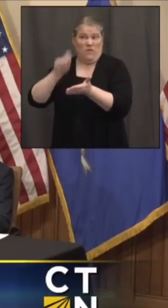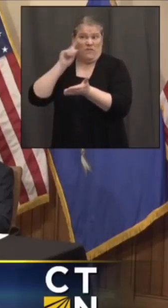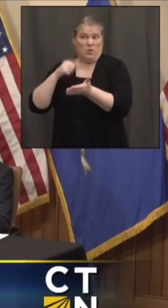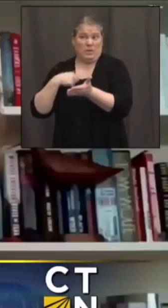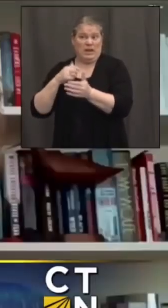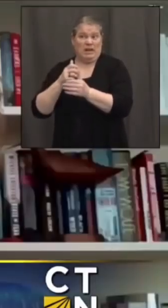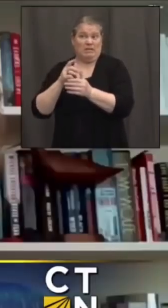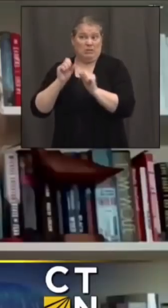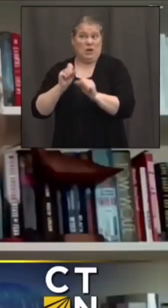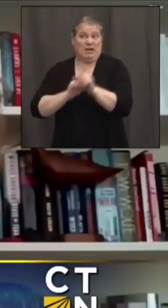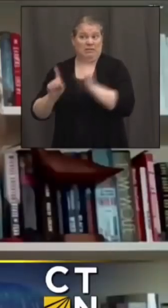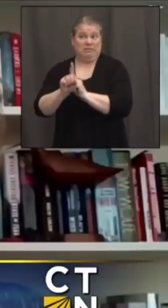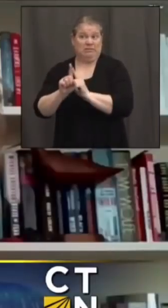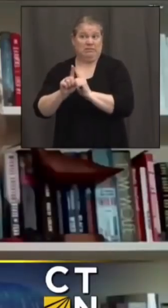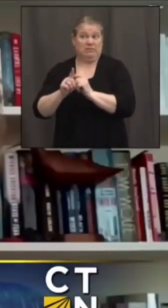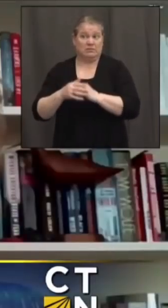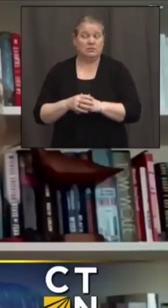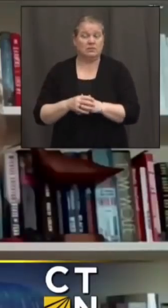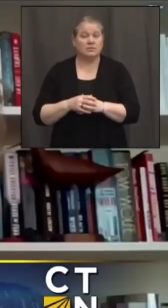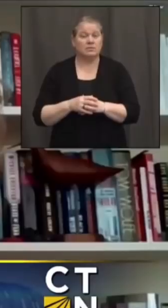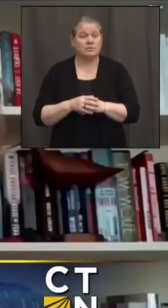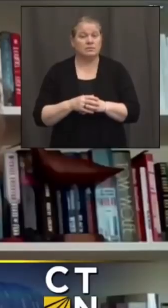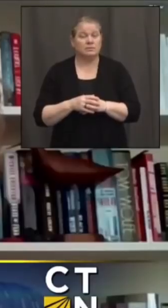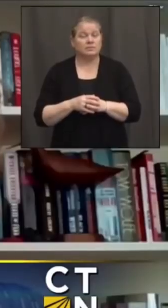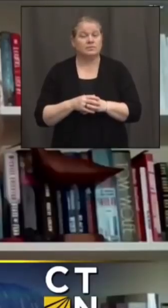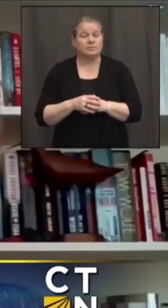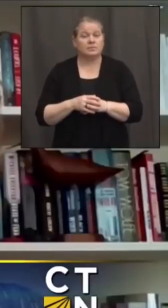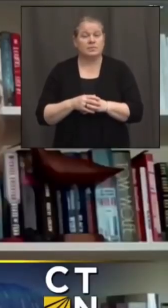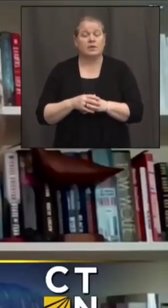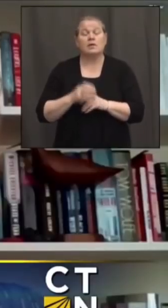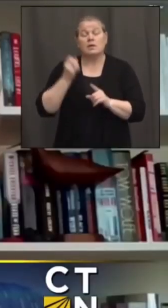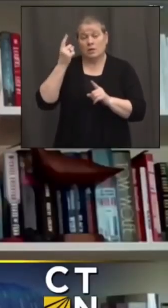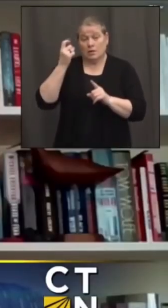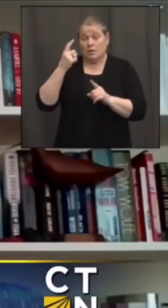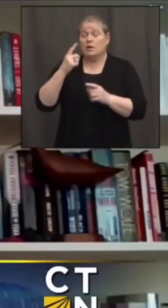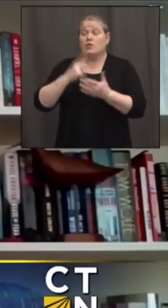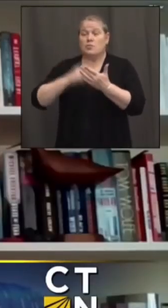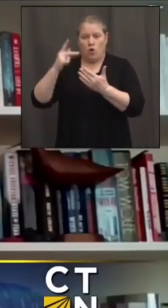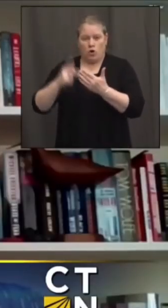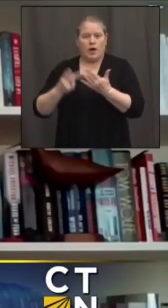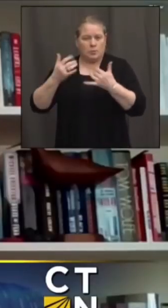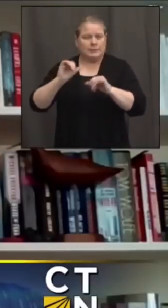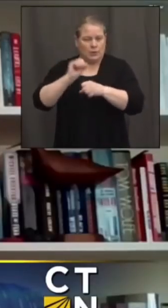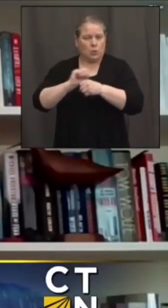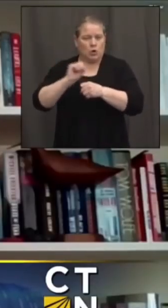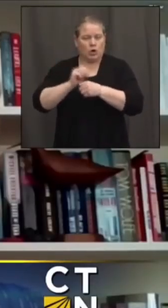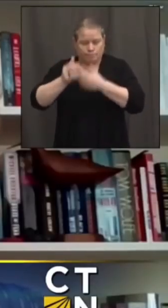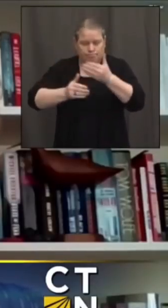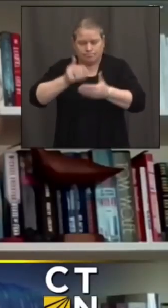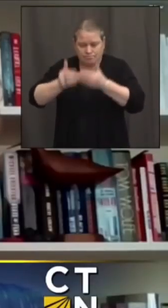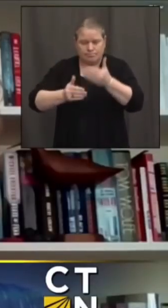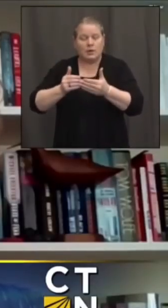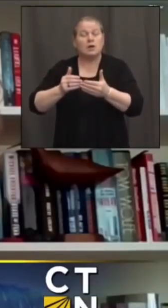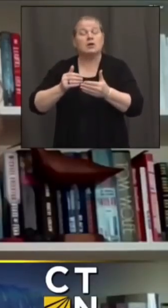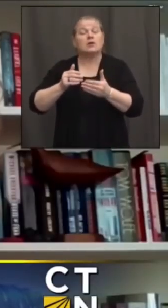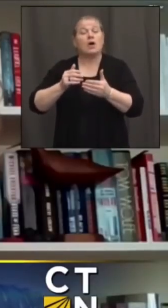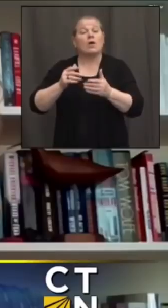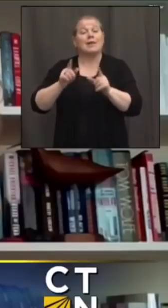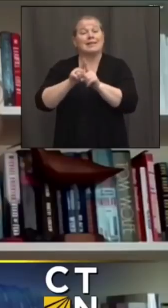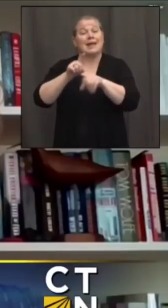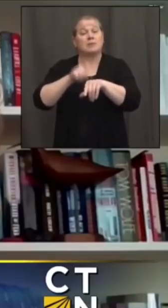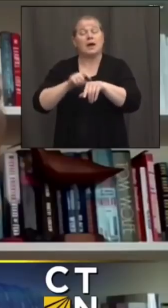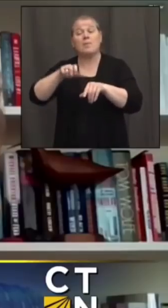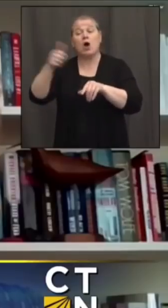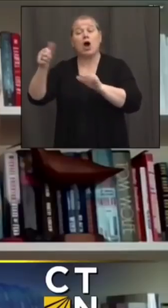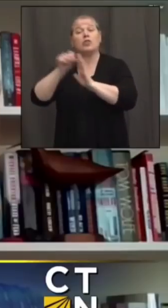So one of the things that we're doing as we finalize this program is looking at other states and seeing how it's worked there.